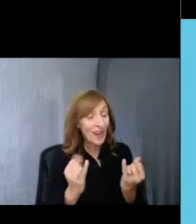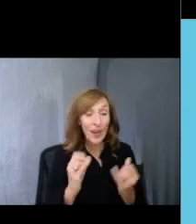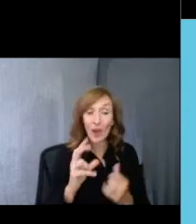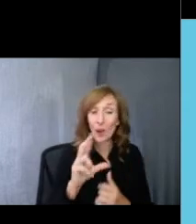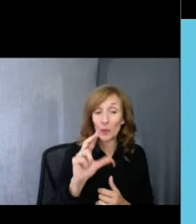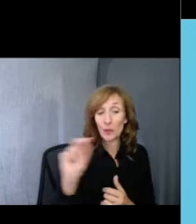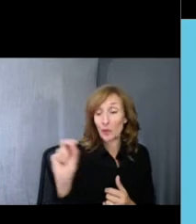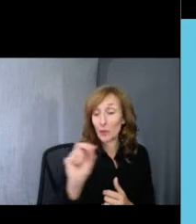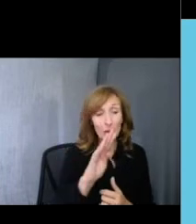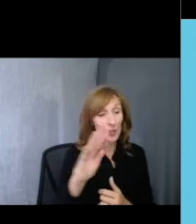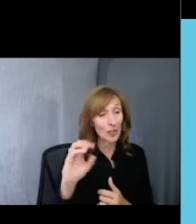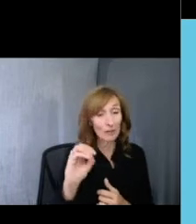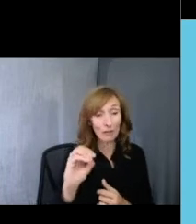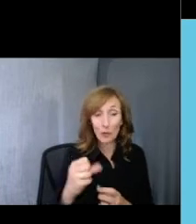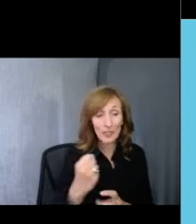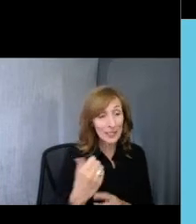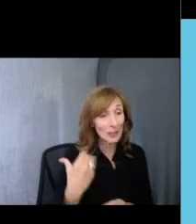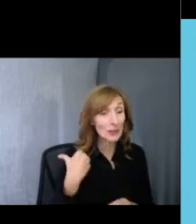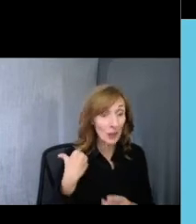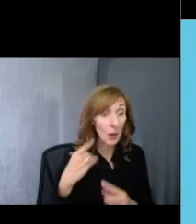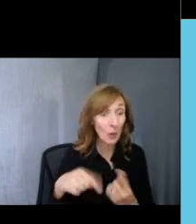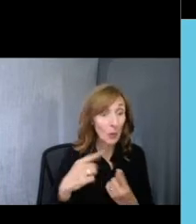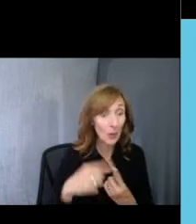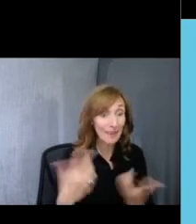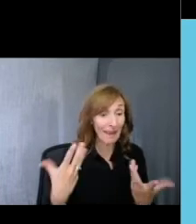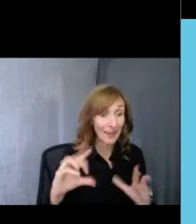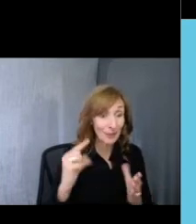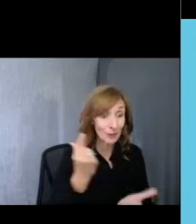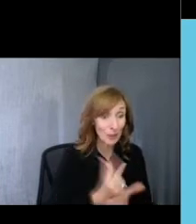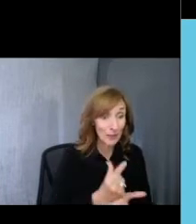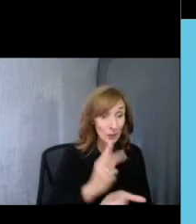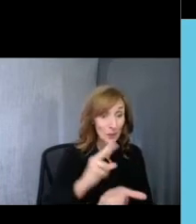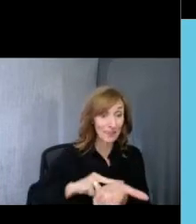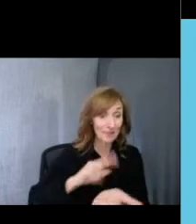probably 30 years ago, we were not doing as